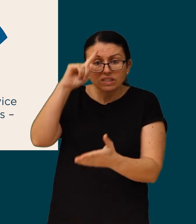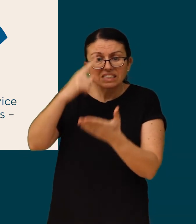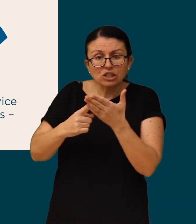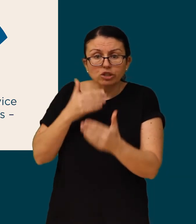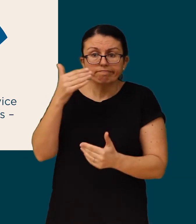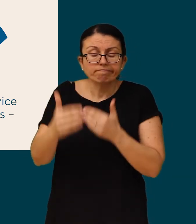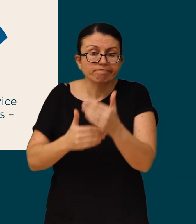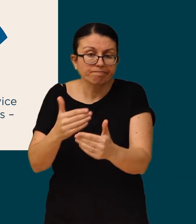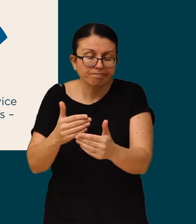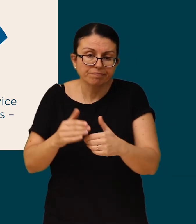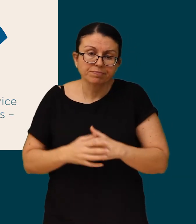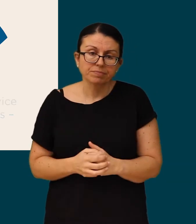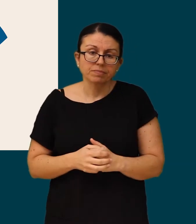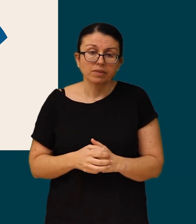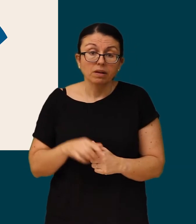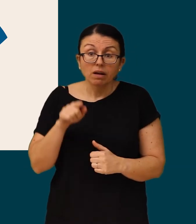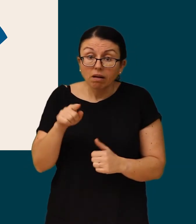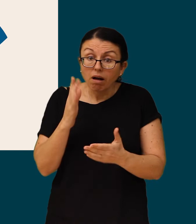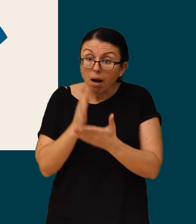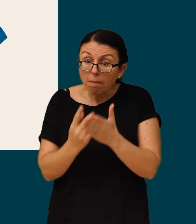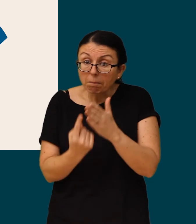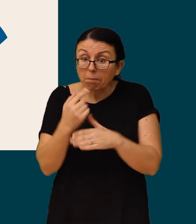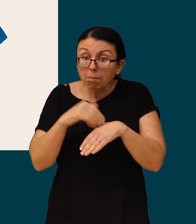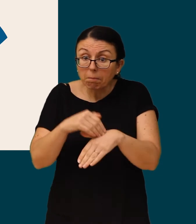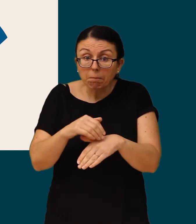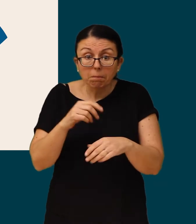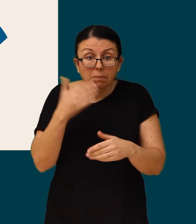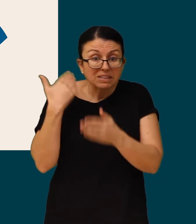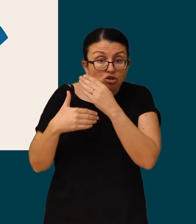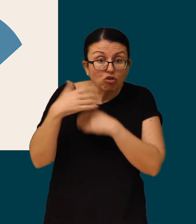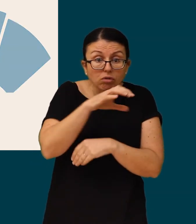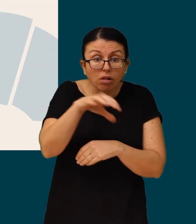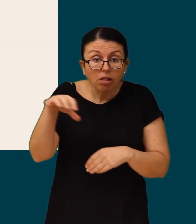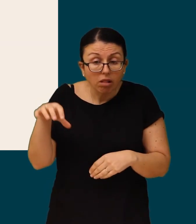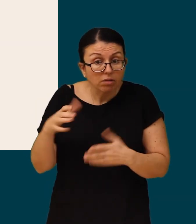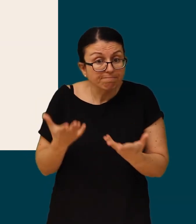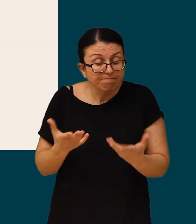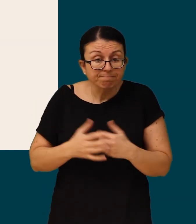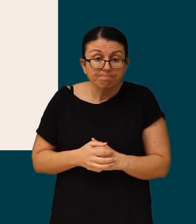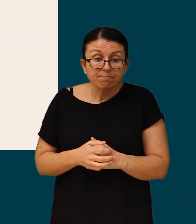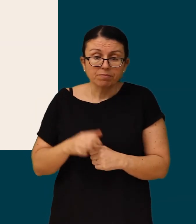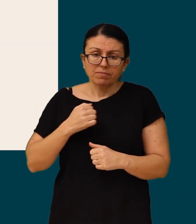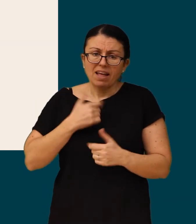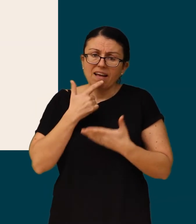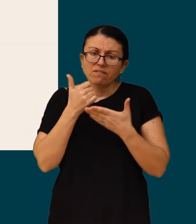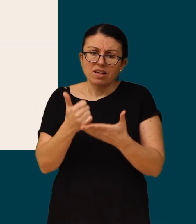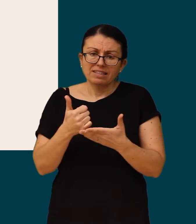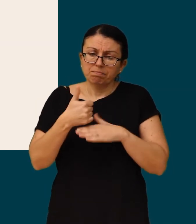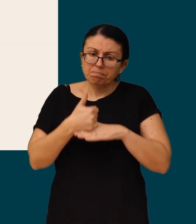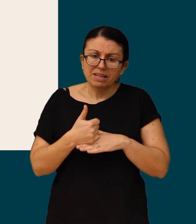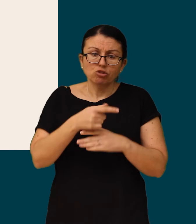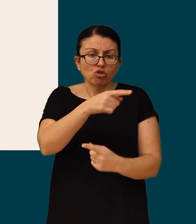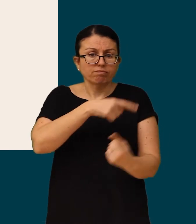on development proposals if they affect historic places. Our advice is based on national